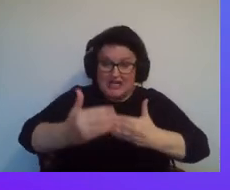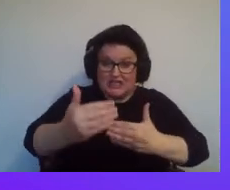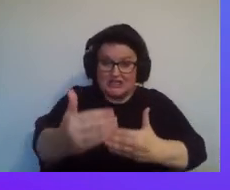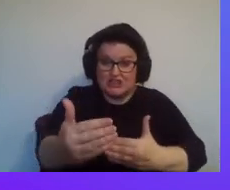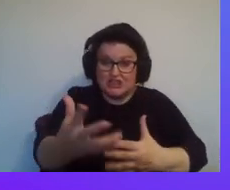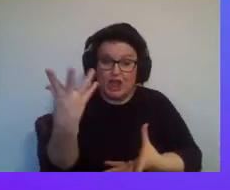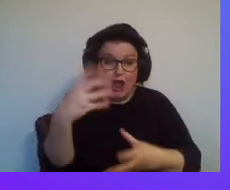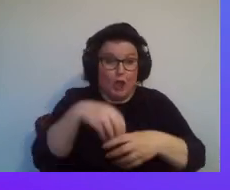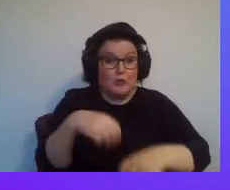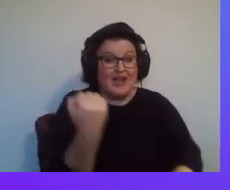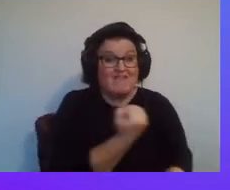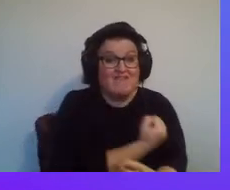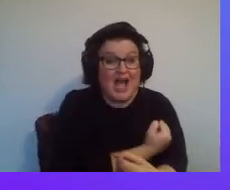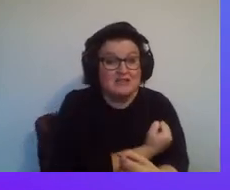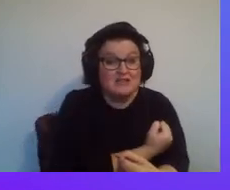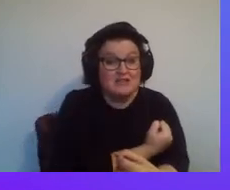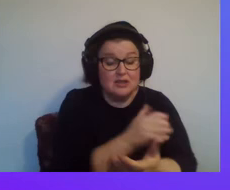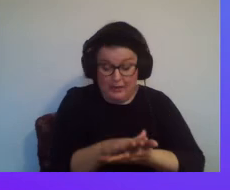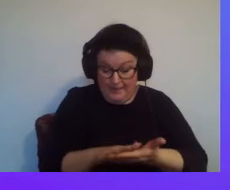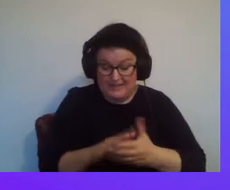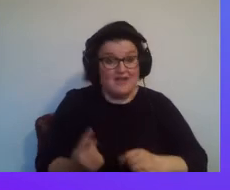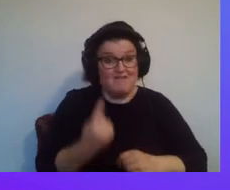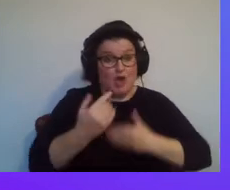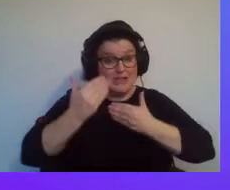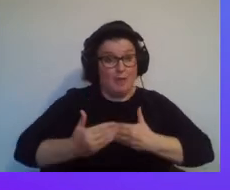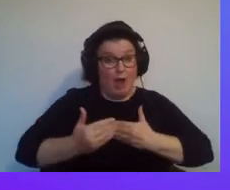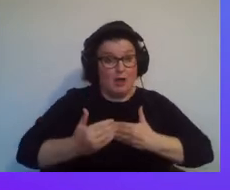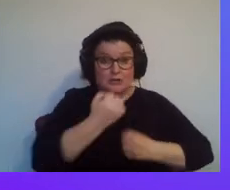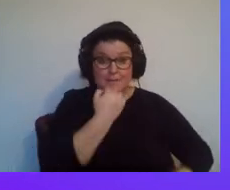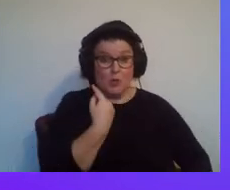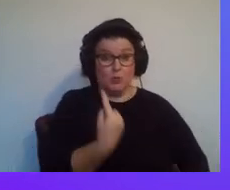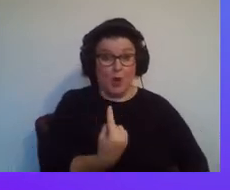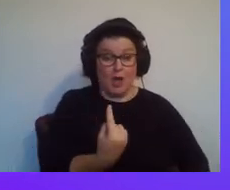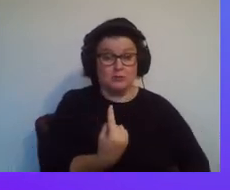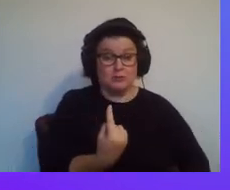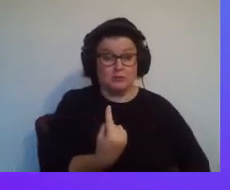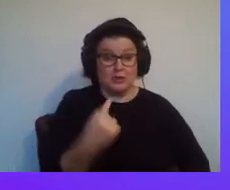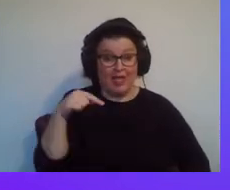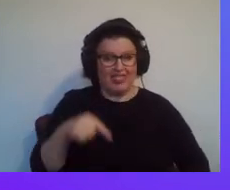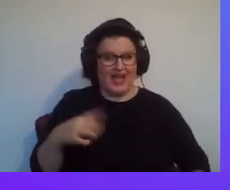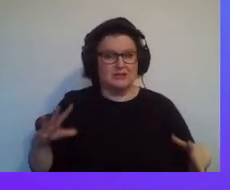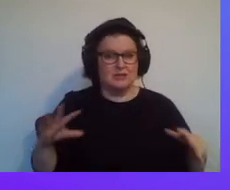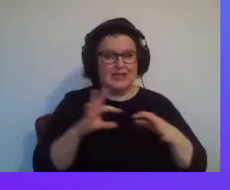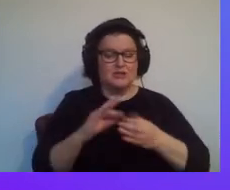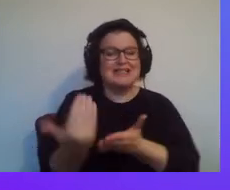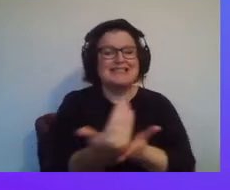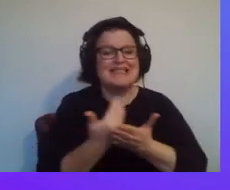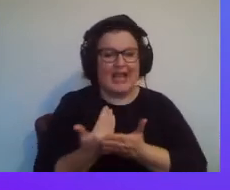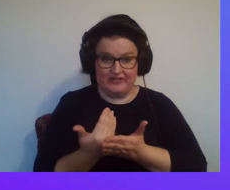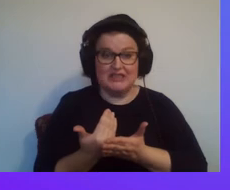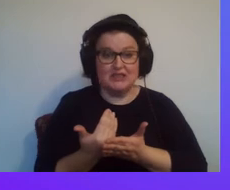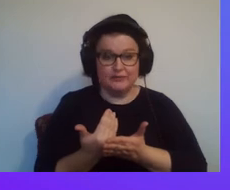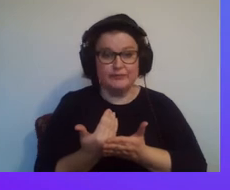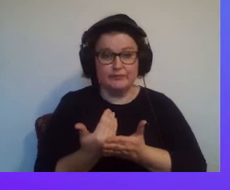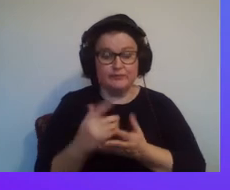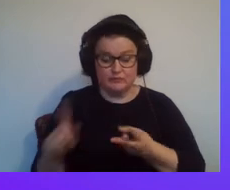vaccines, you know, the first part is called phase one, and that's all to do with safety. And then as